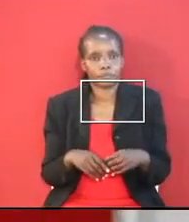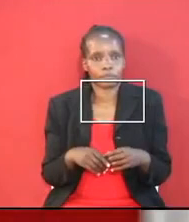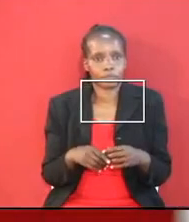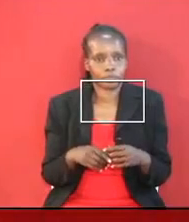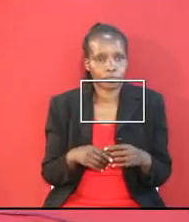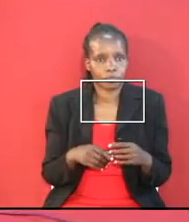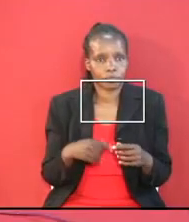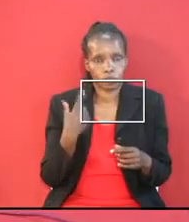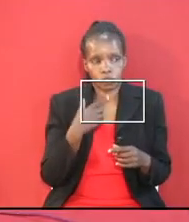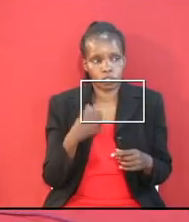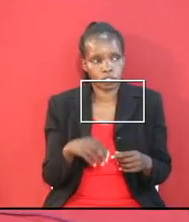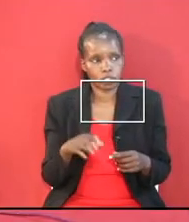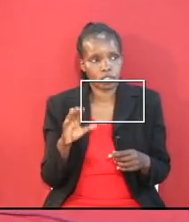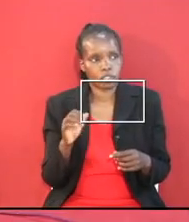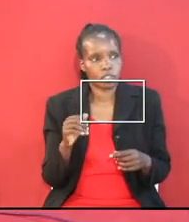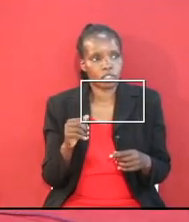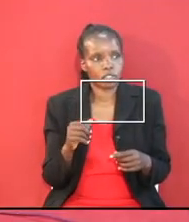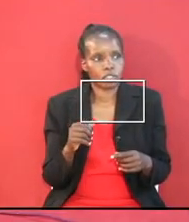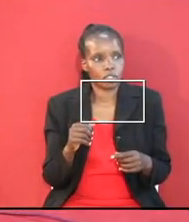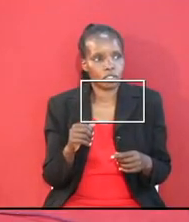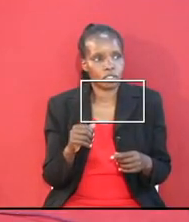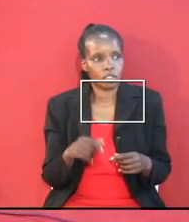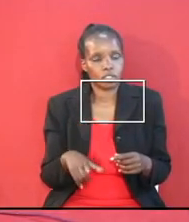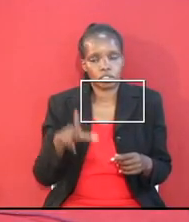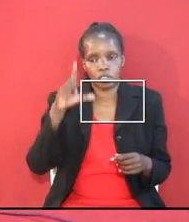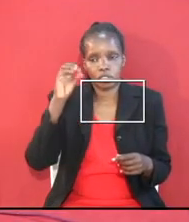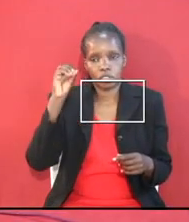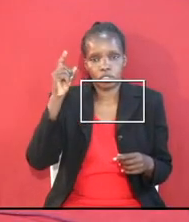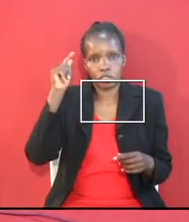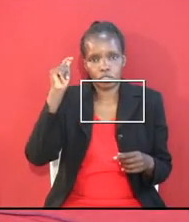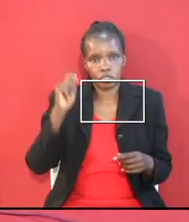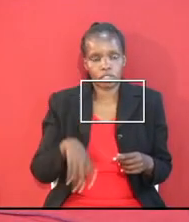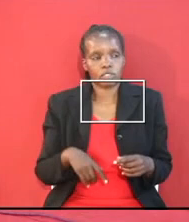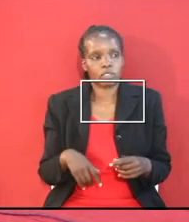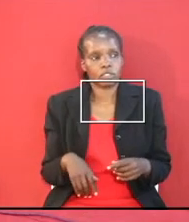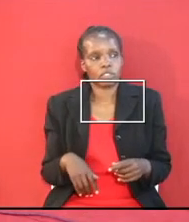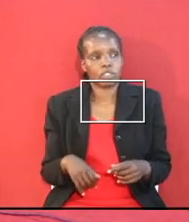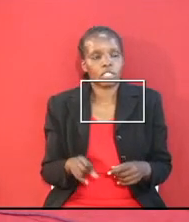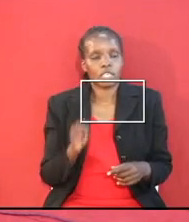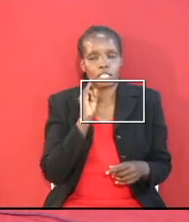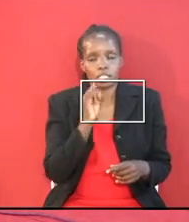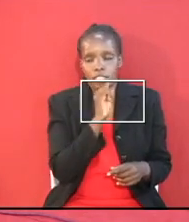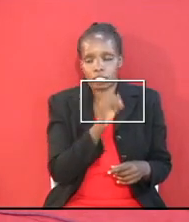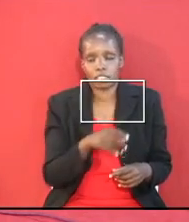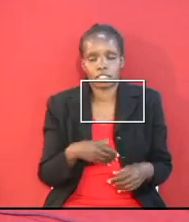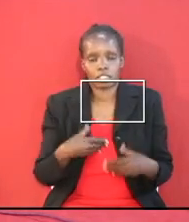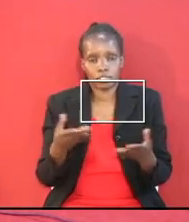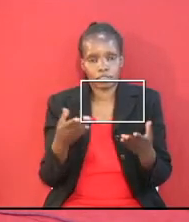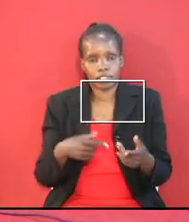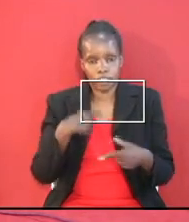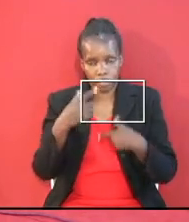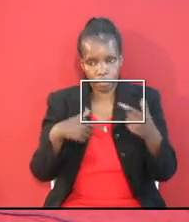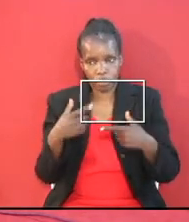and carried on. Lot was called. Lot was called. And given the instruction and also he carried